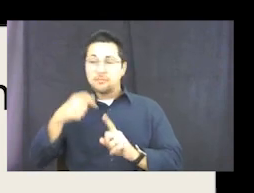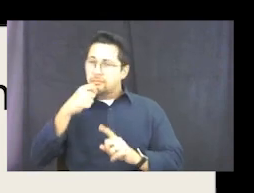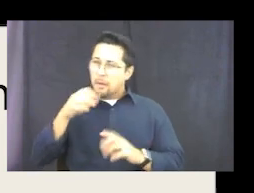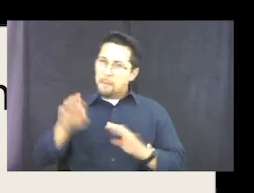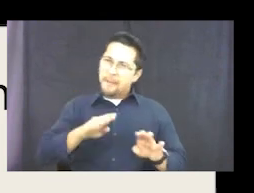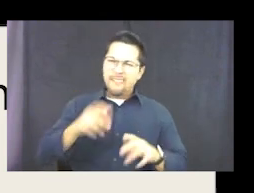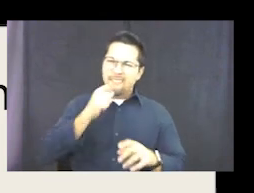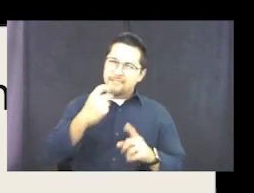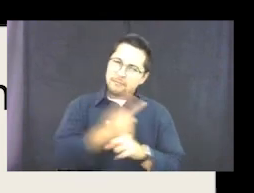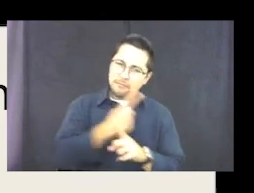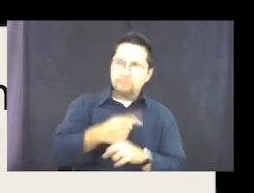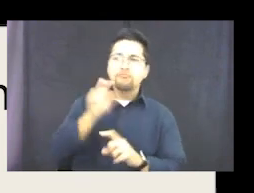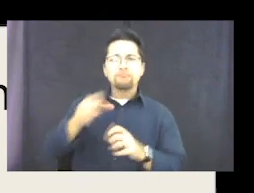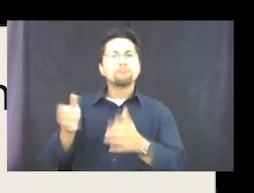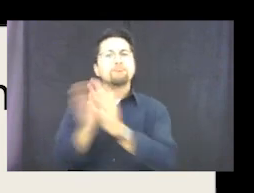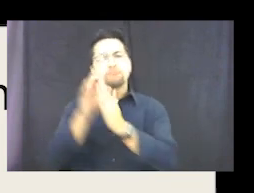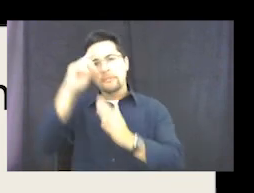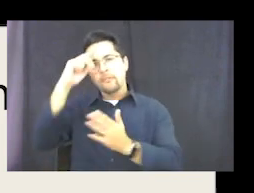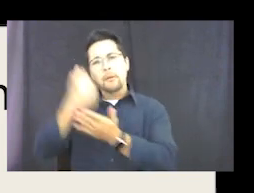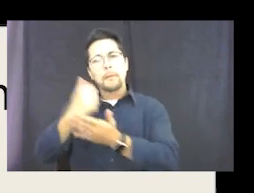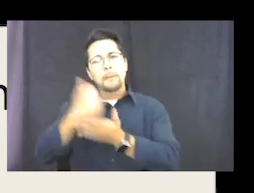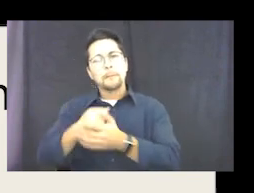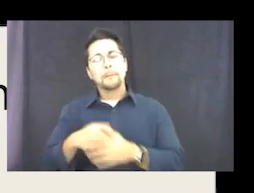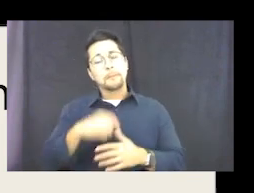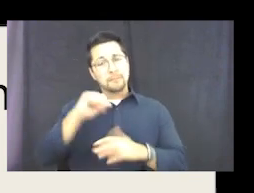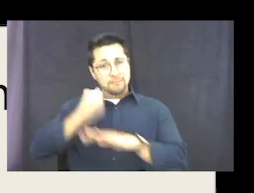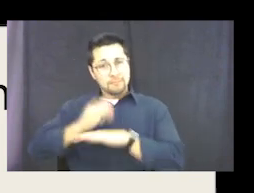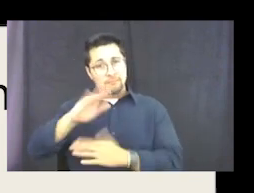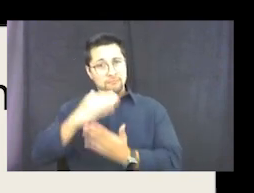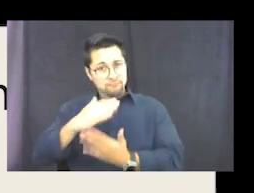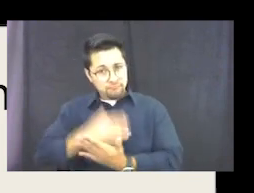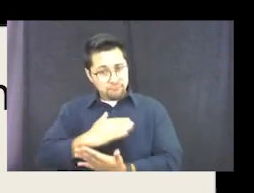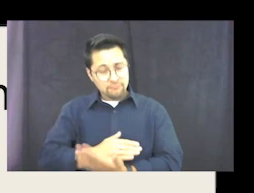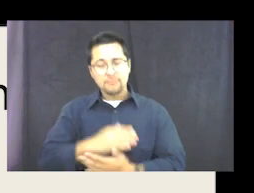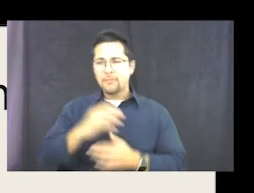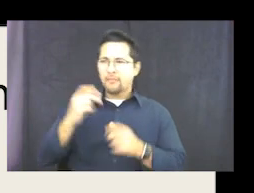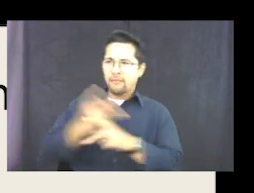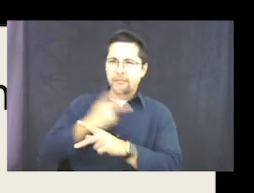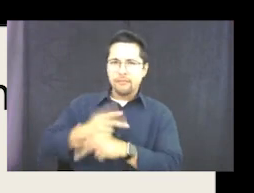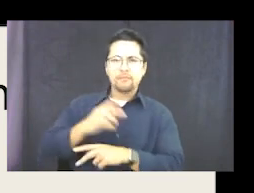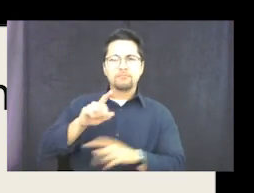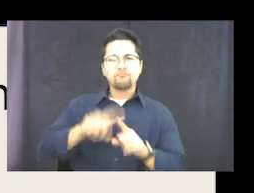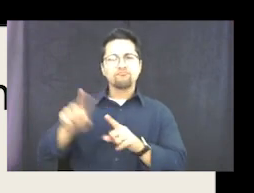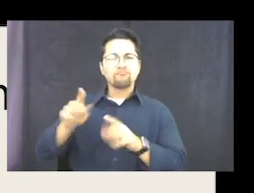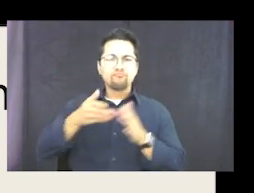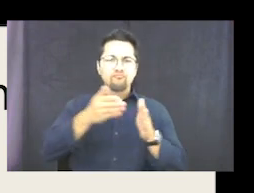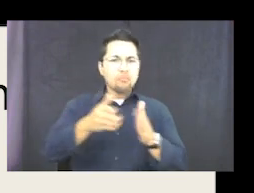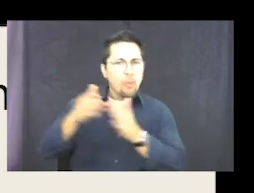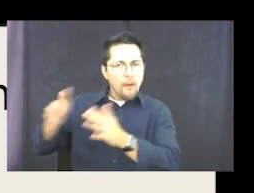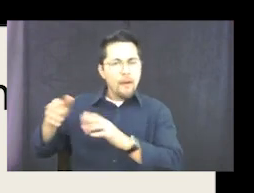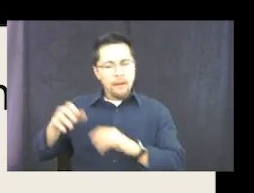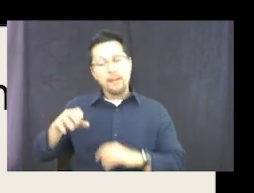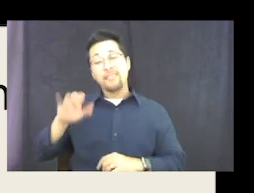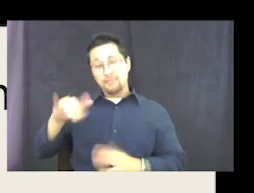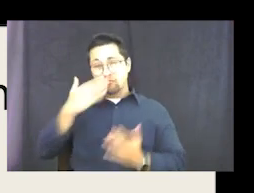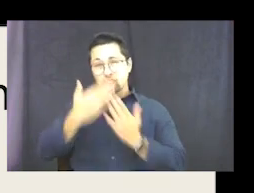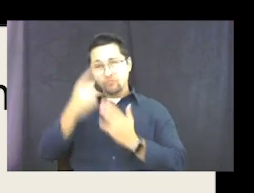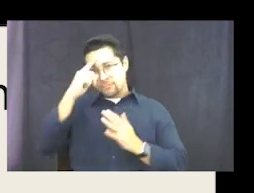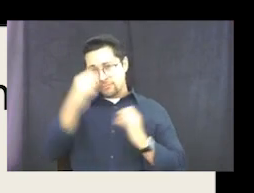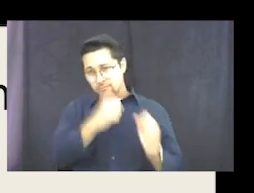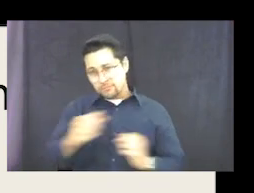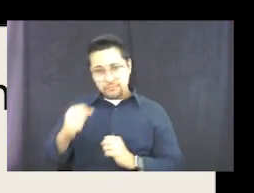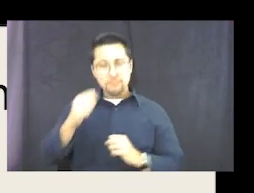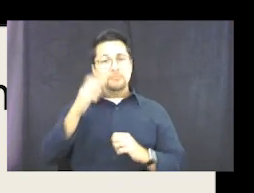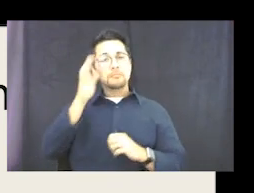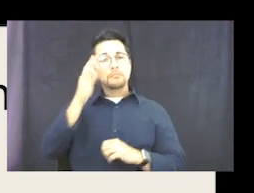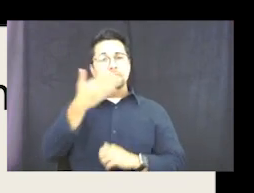inappropriately, you can ask for help. Making a list of your triggers and planning different ways you can handle them is a good strategy to become better